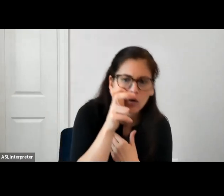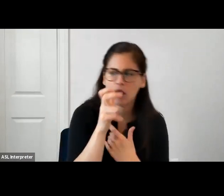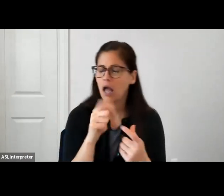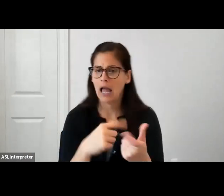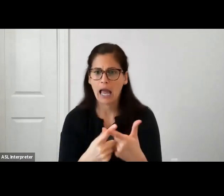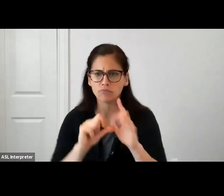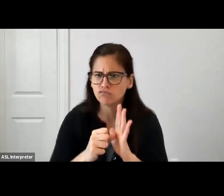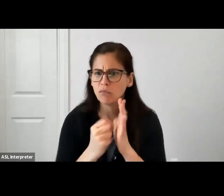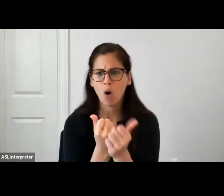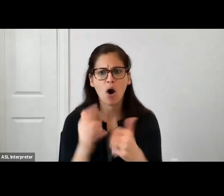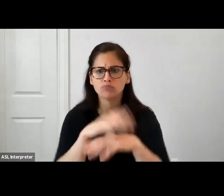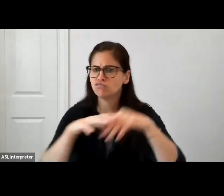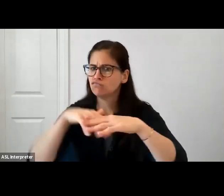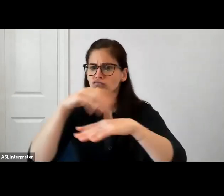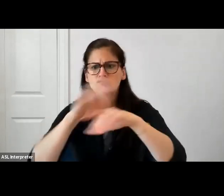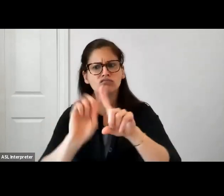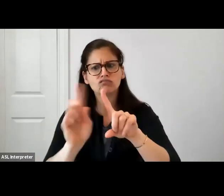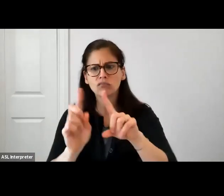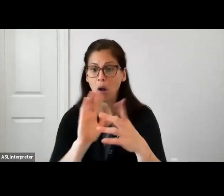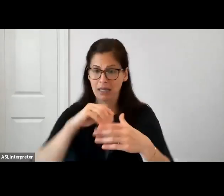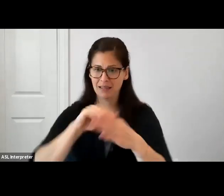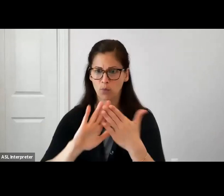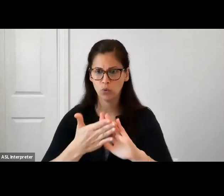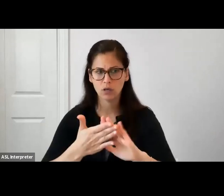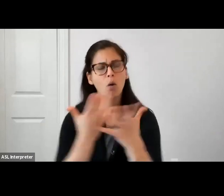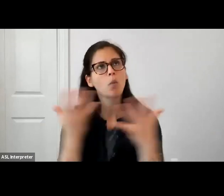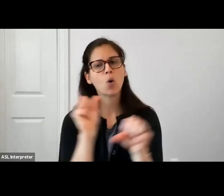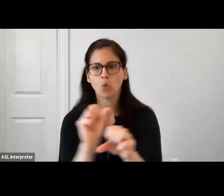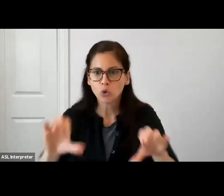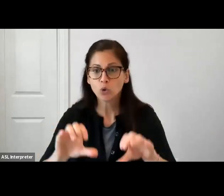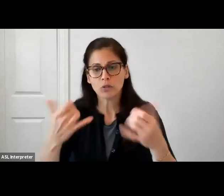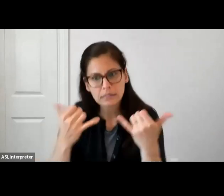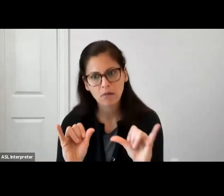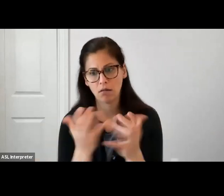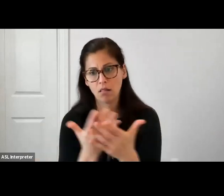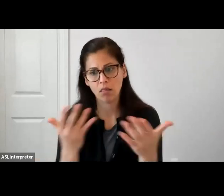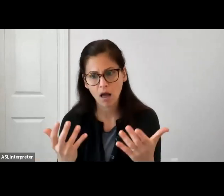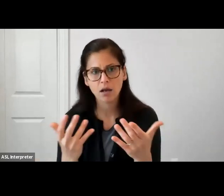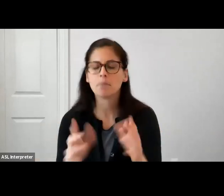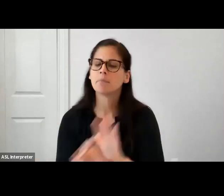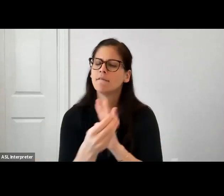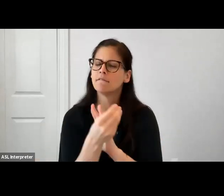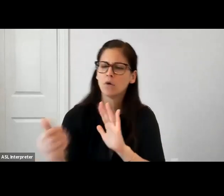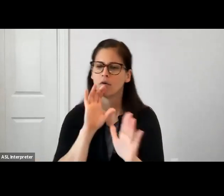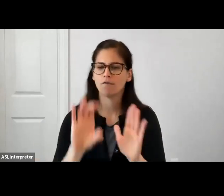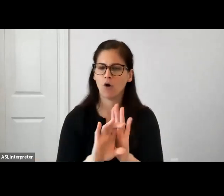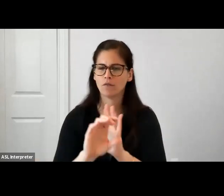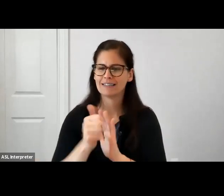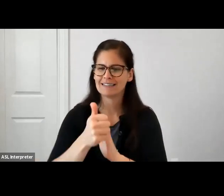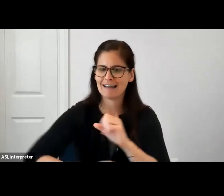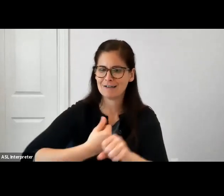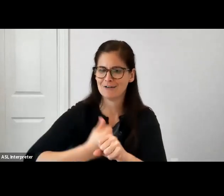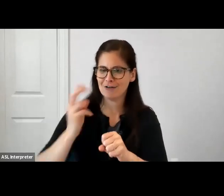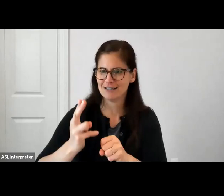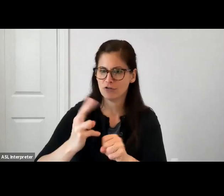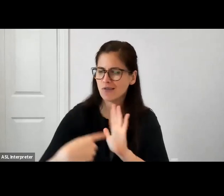communities. There's still so much work to be done, but we picked a few photos from our 10-year history that encapsulate ways we